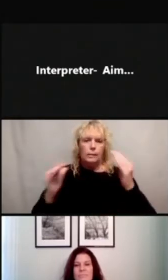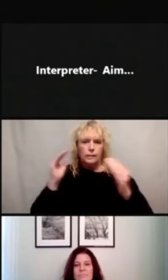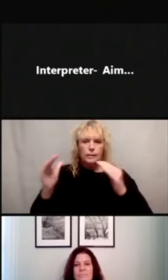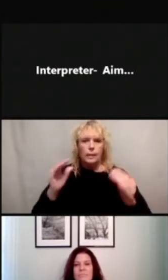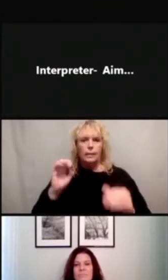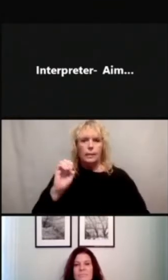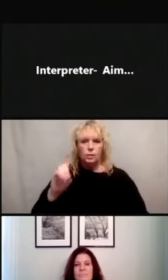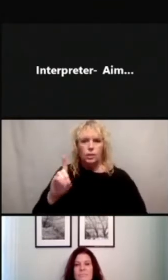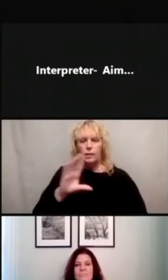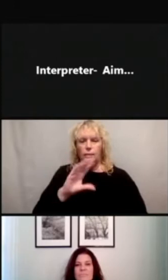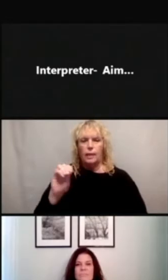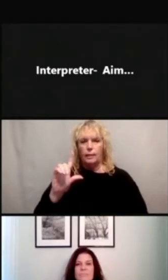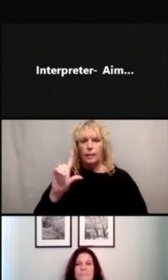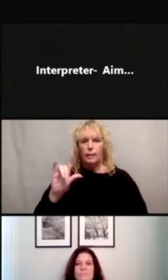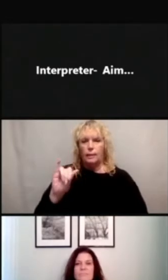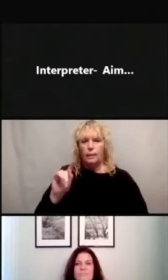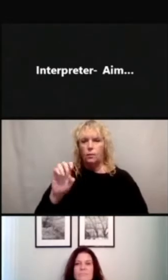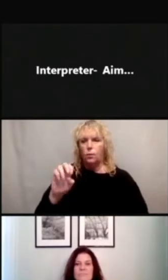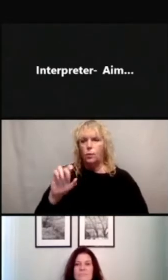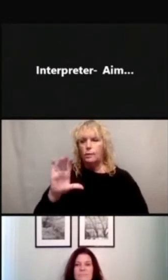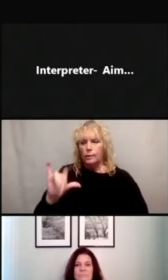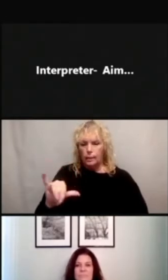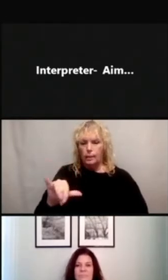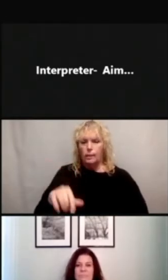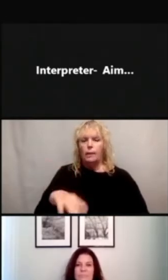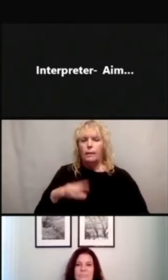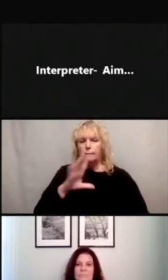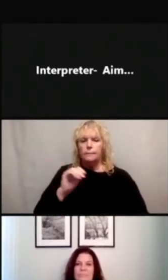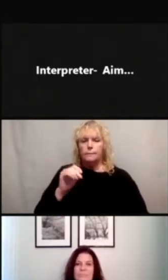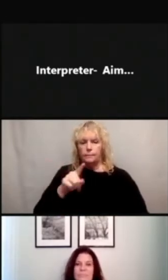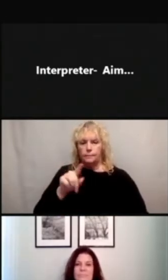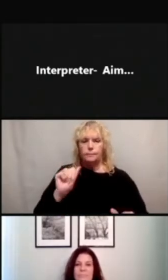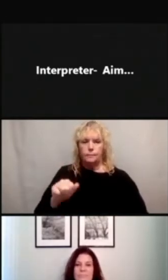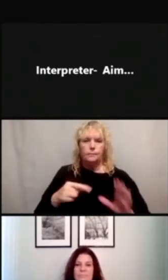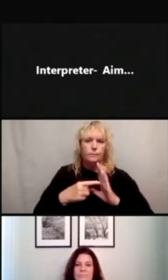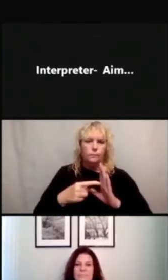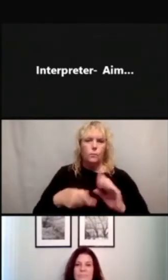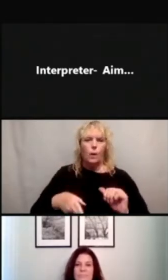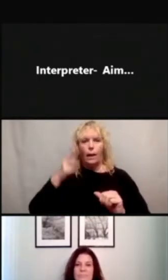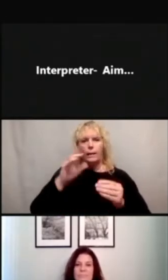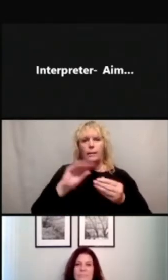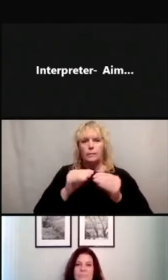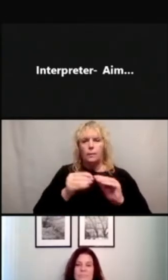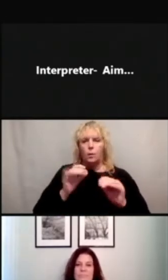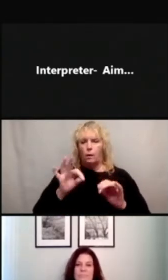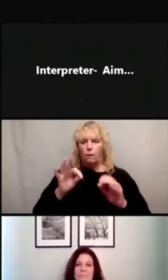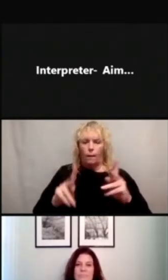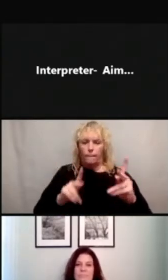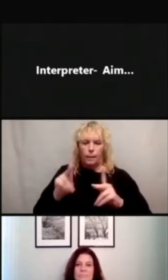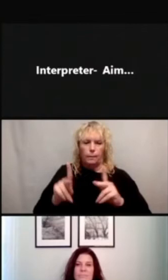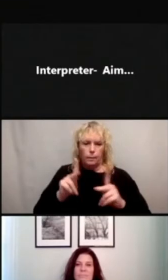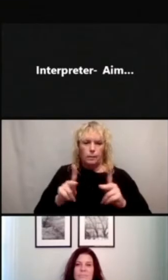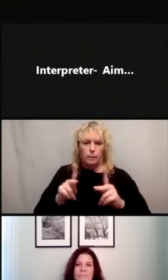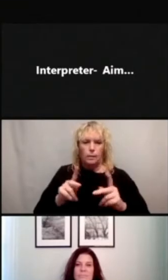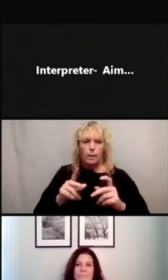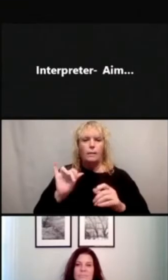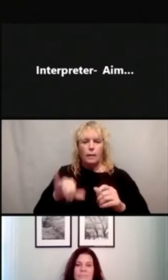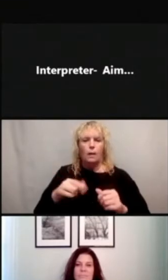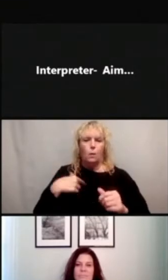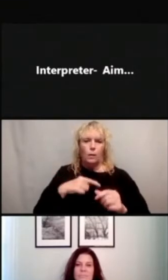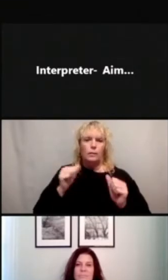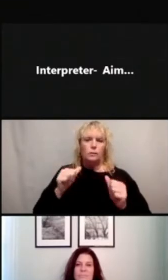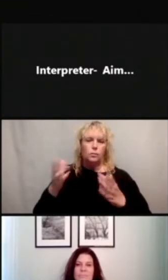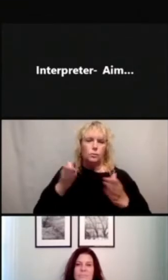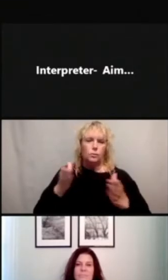students, and really showing that a disproportionately high number of folks that we serve in adult